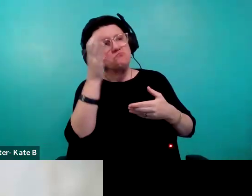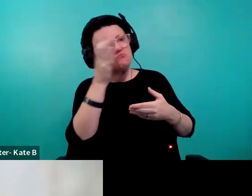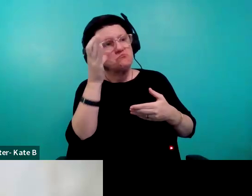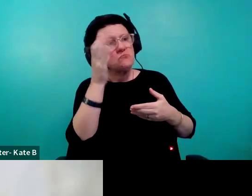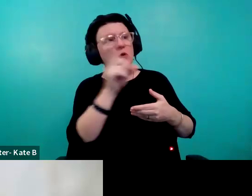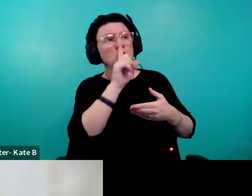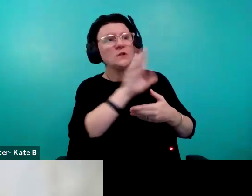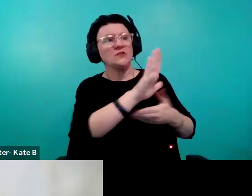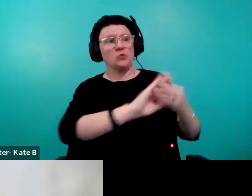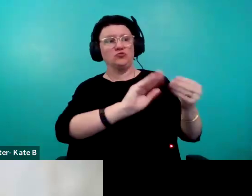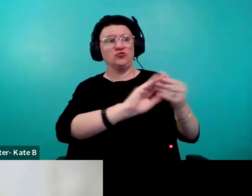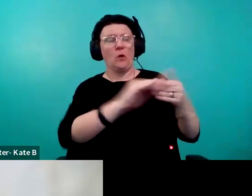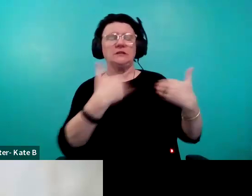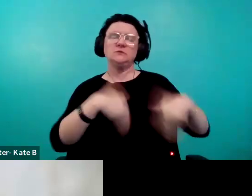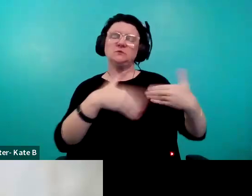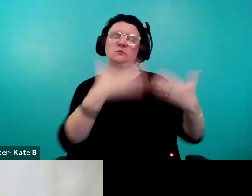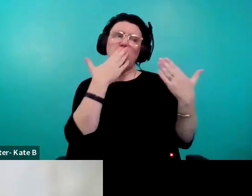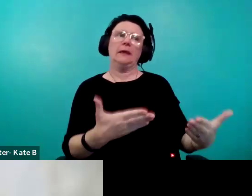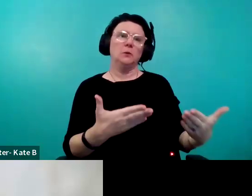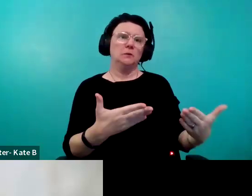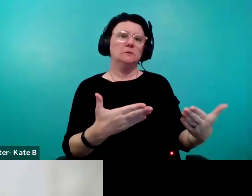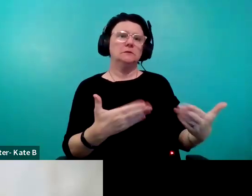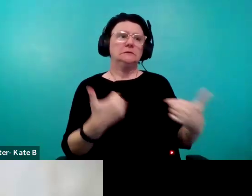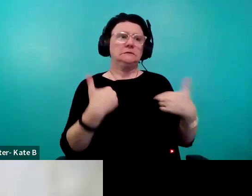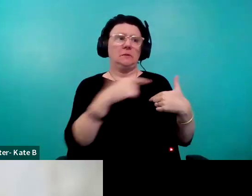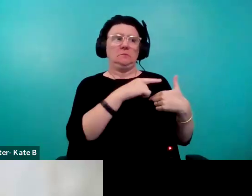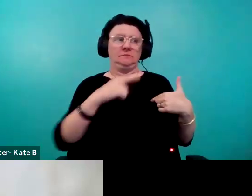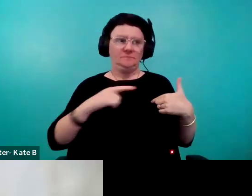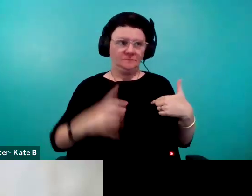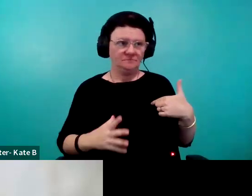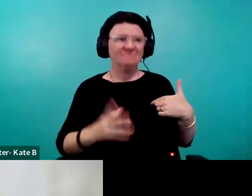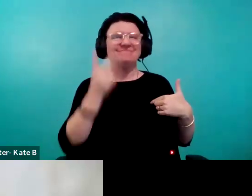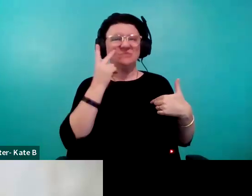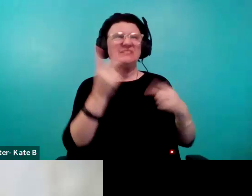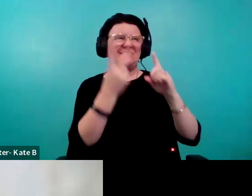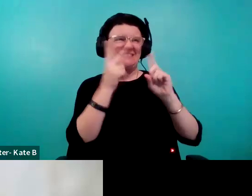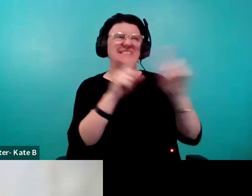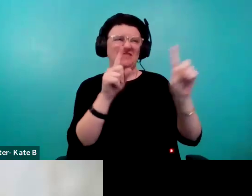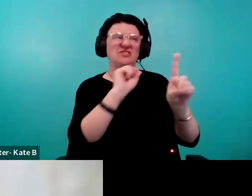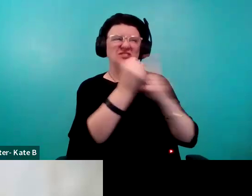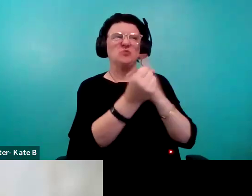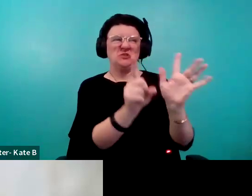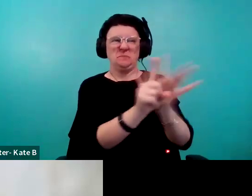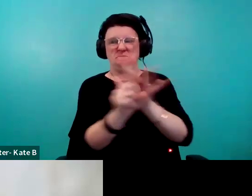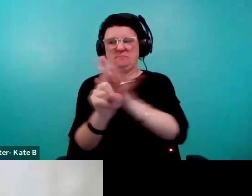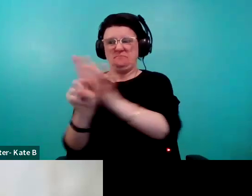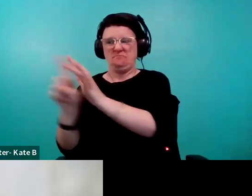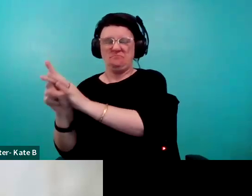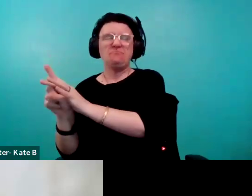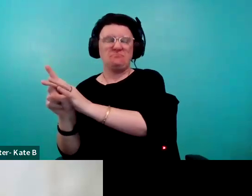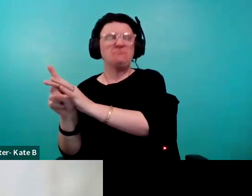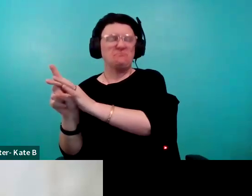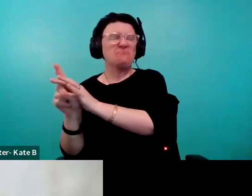the personalization of the stories. As a legislator, we see a lot of different situations, and